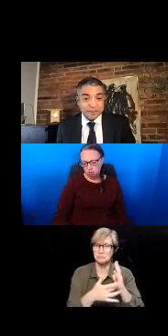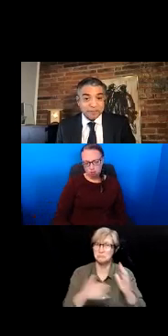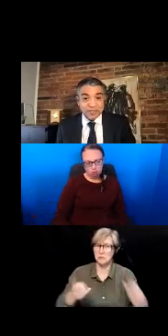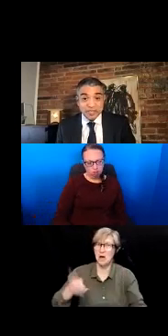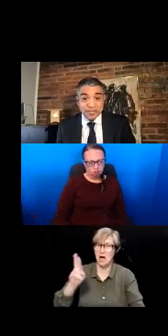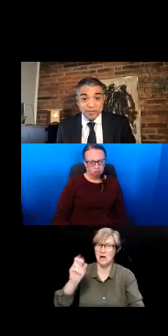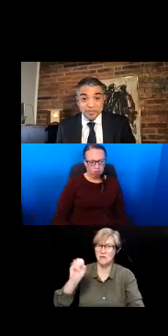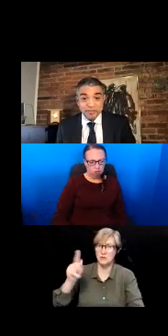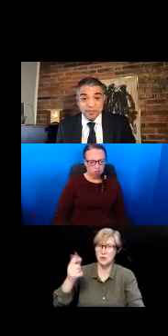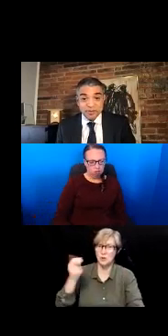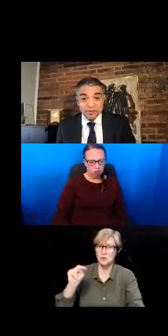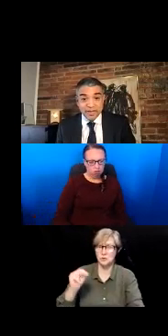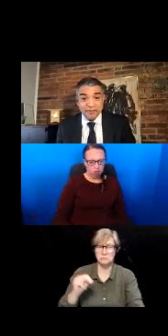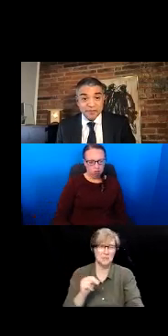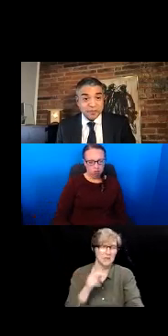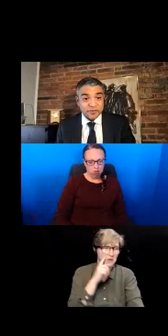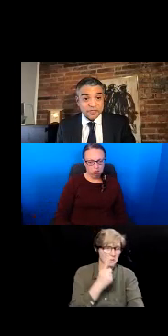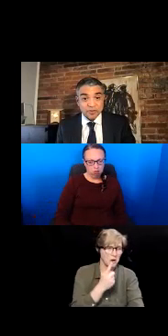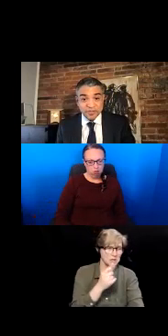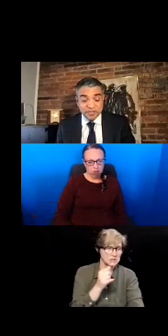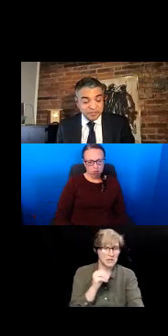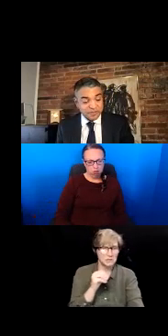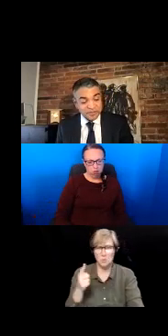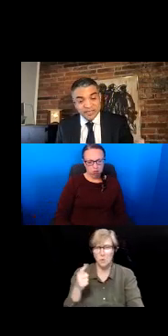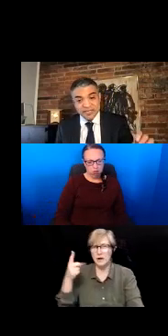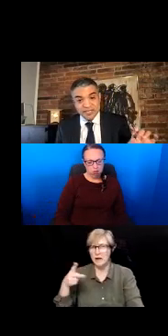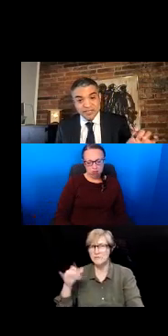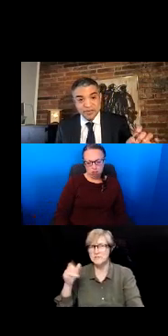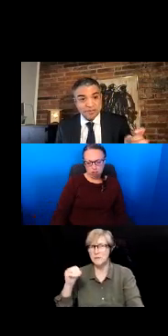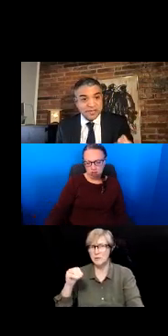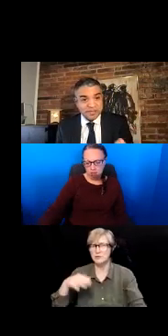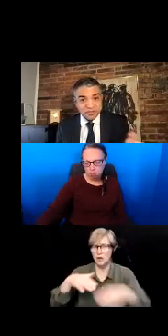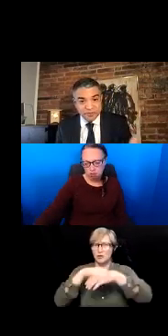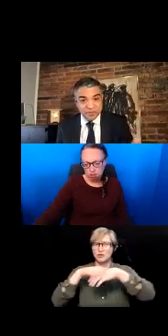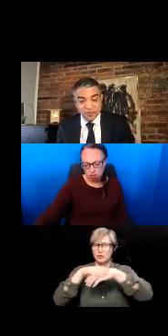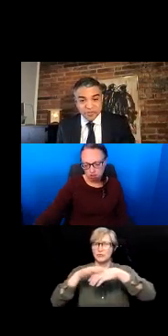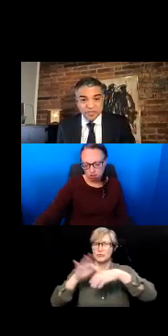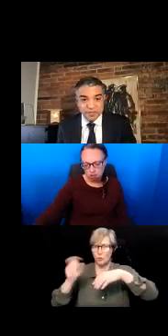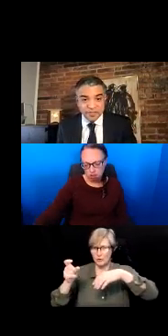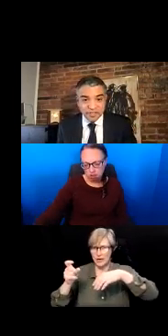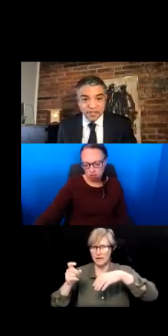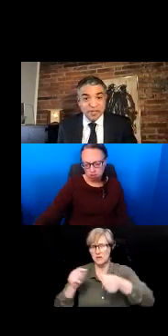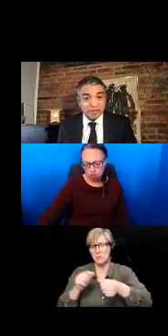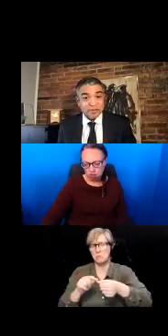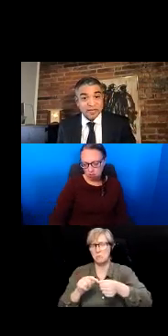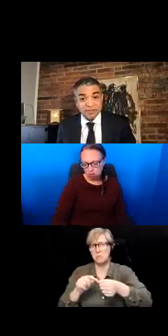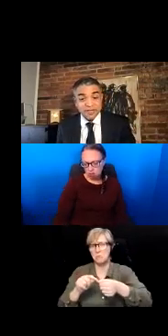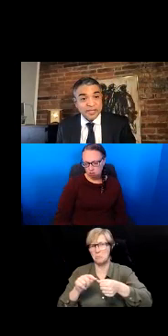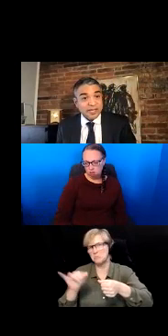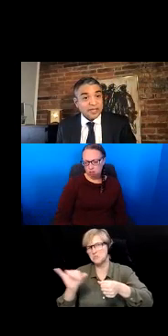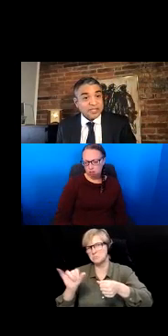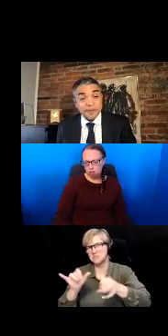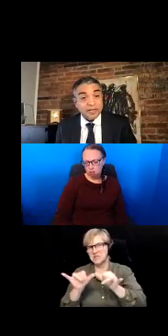a centimeter to a centimeter and a half on the surface of the cortex. So something about the size of your thumbnail and the surface of your cortex that you can hit pretty